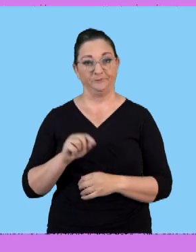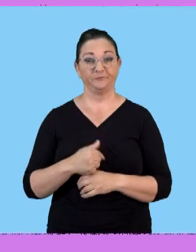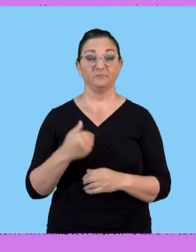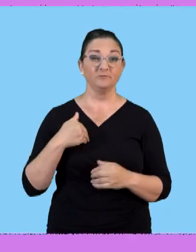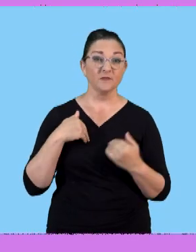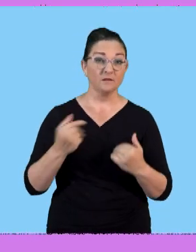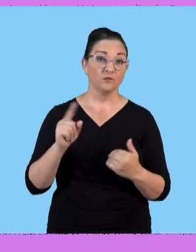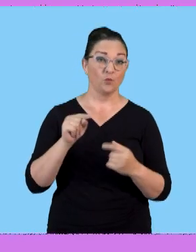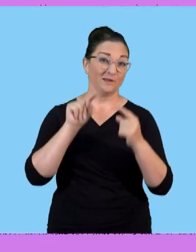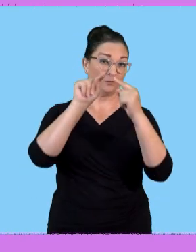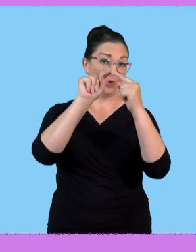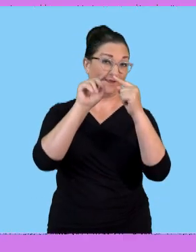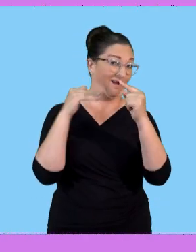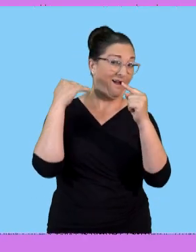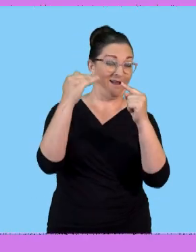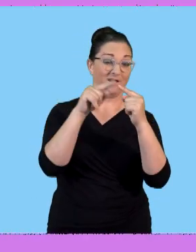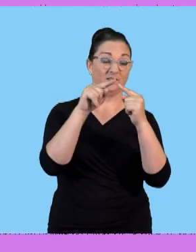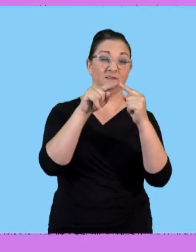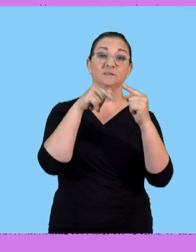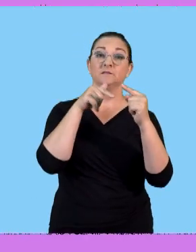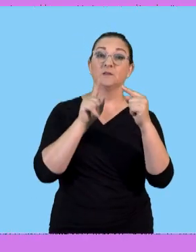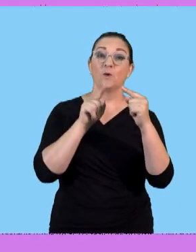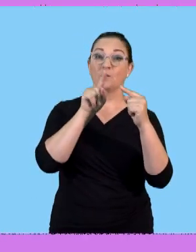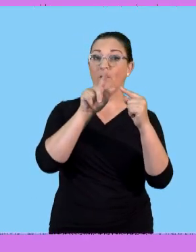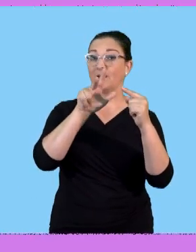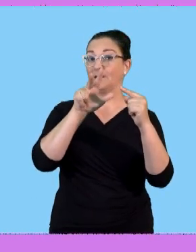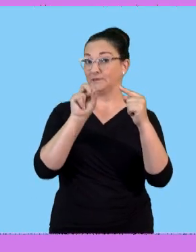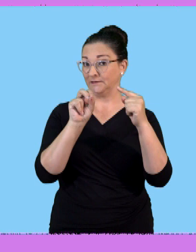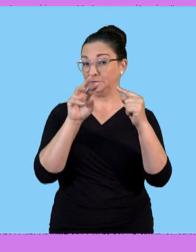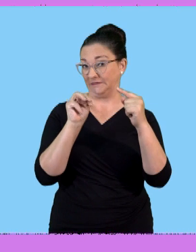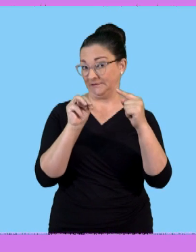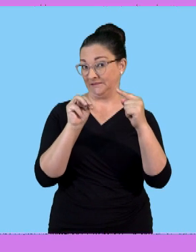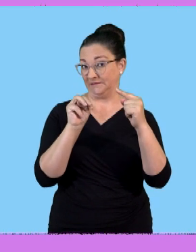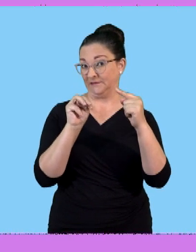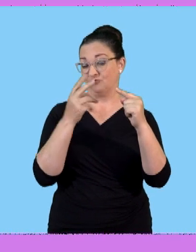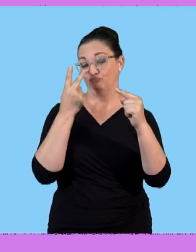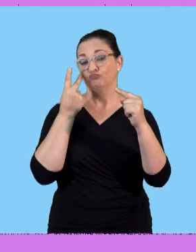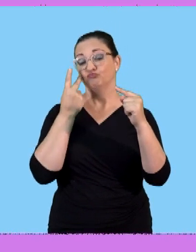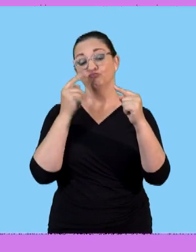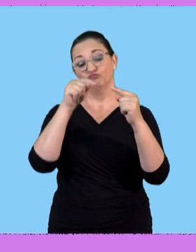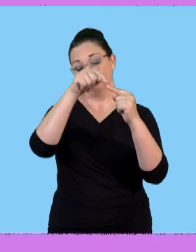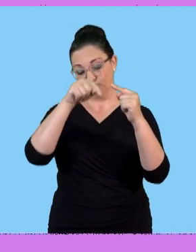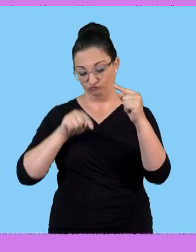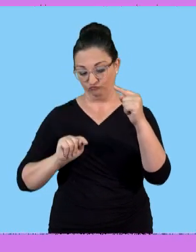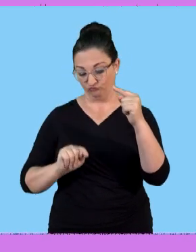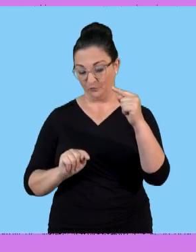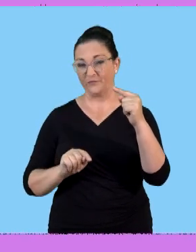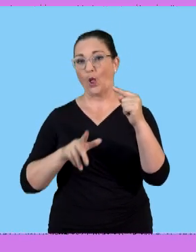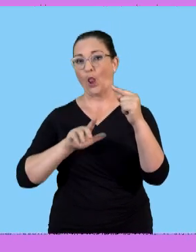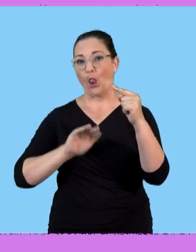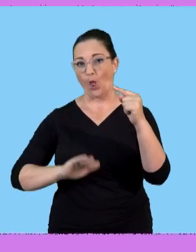at the highest point here of this downhill, which is 180 meters. Now look, where's the lowest point?